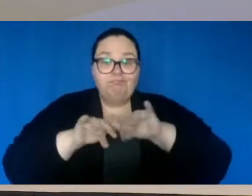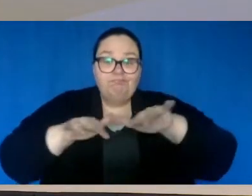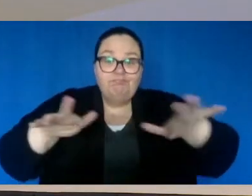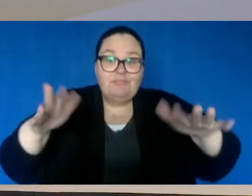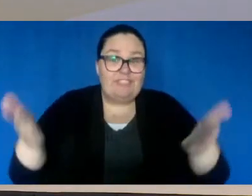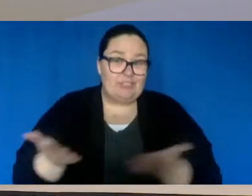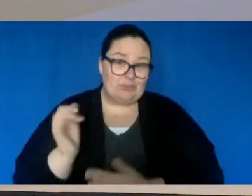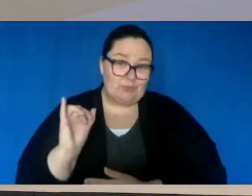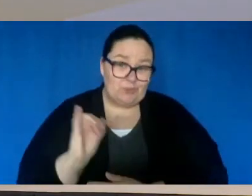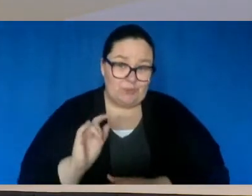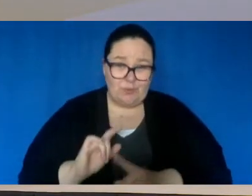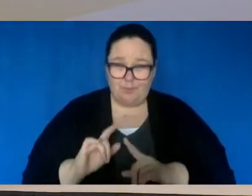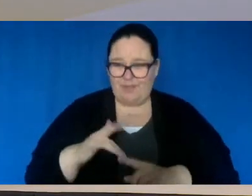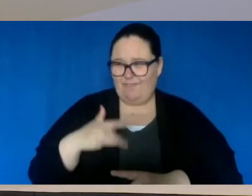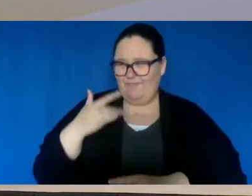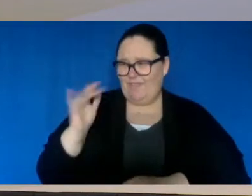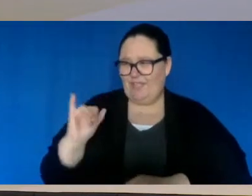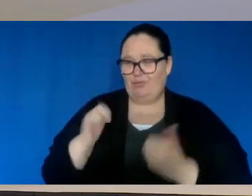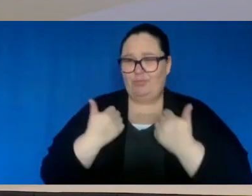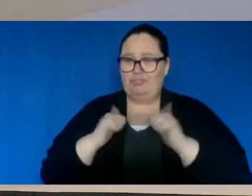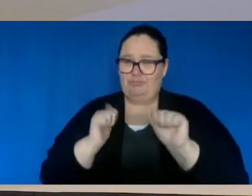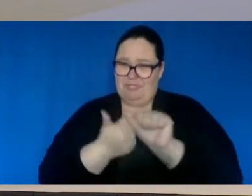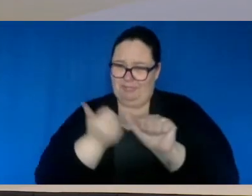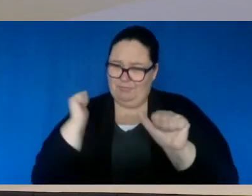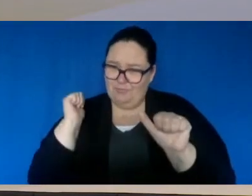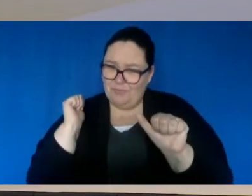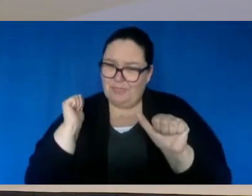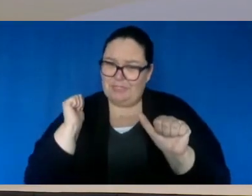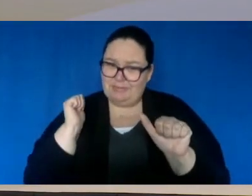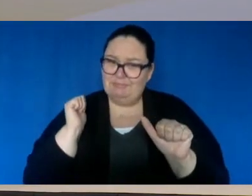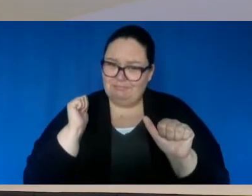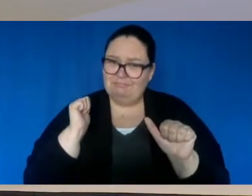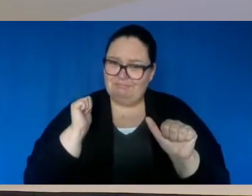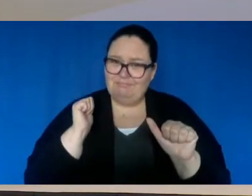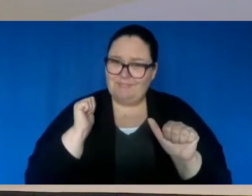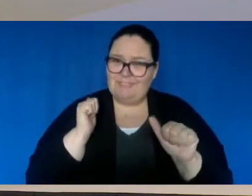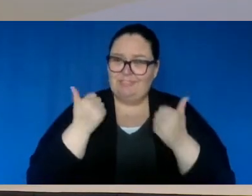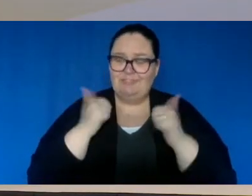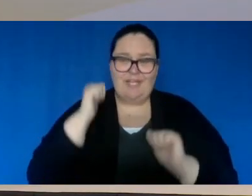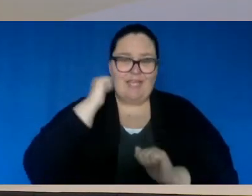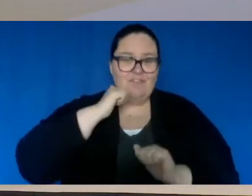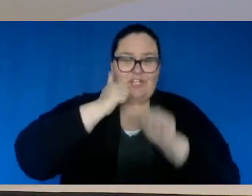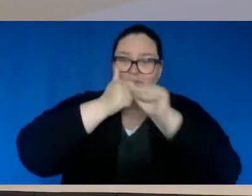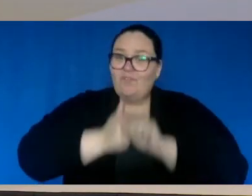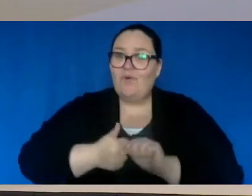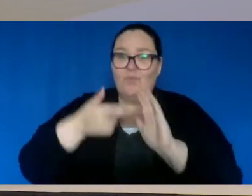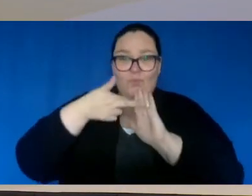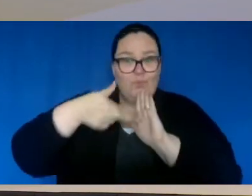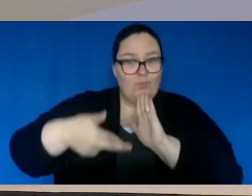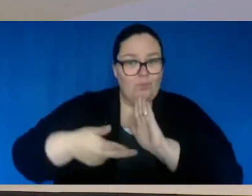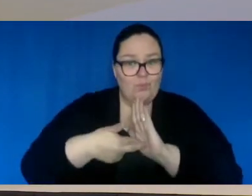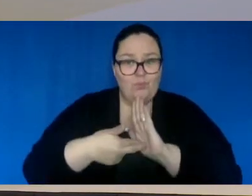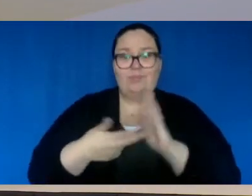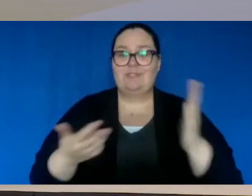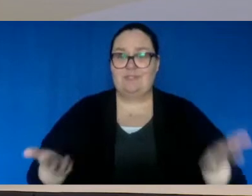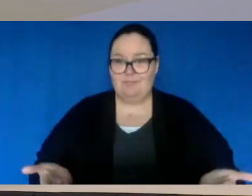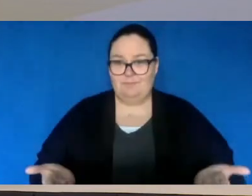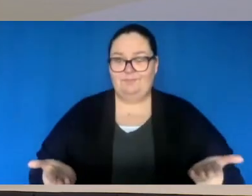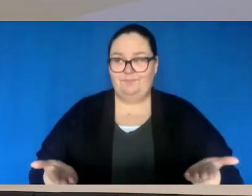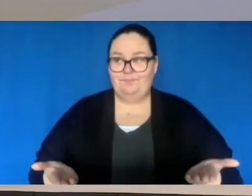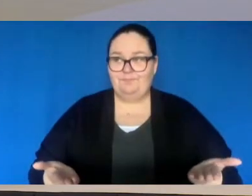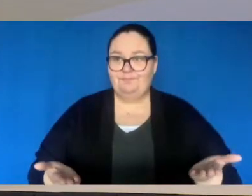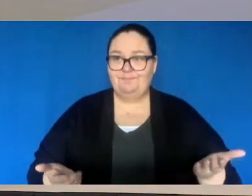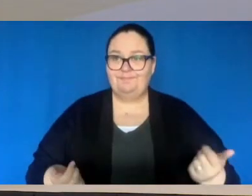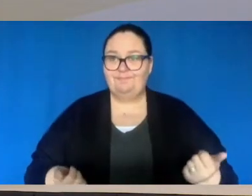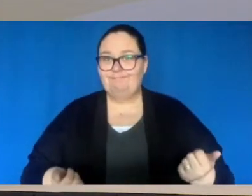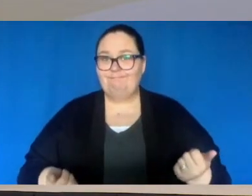I feel like we need to do everything we possibly can every day, and that is not just those involved, but